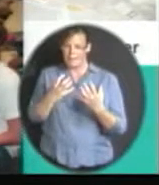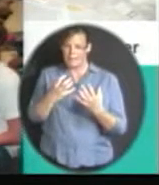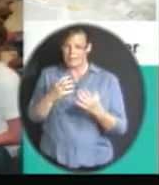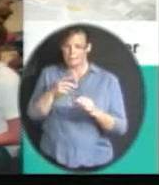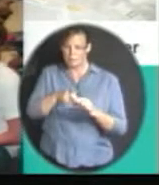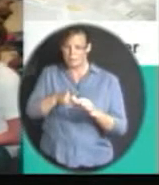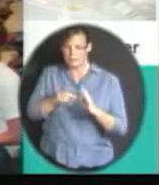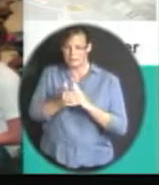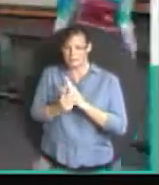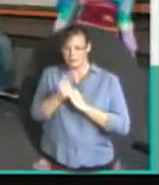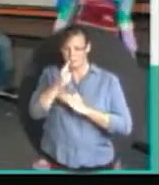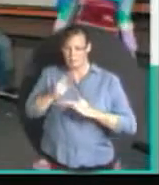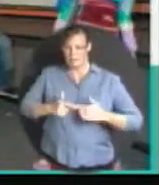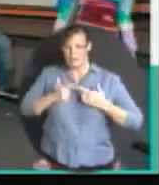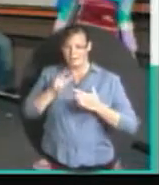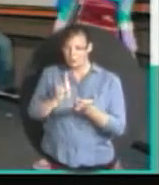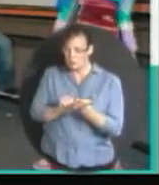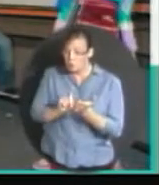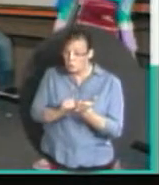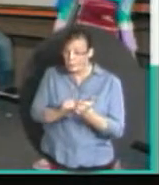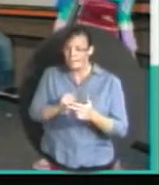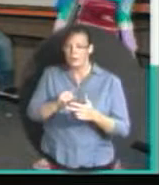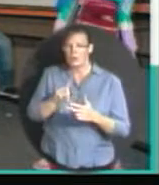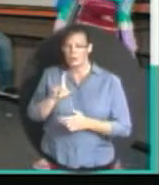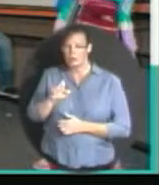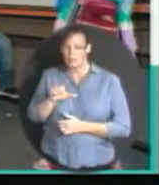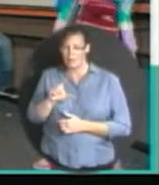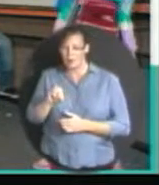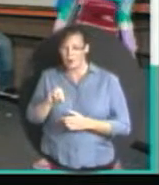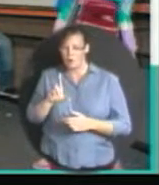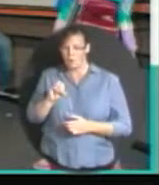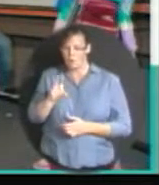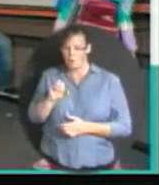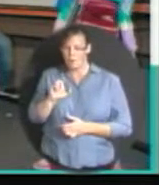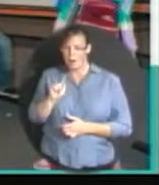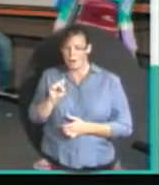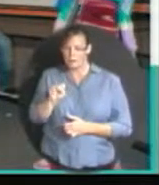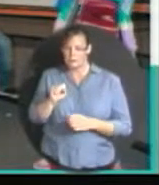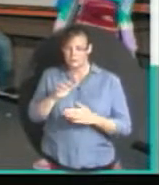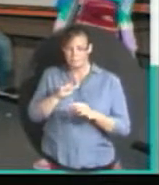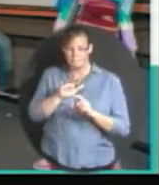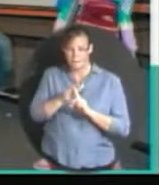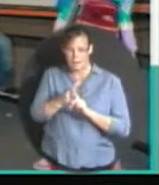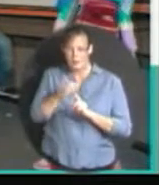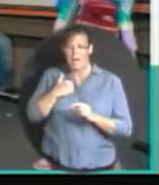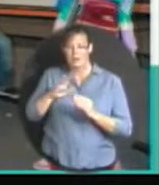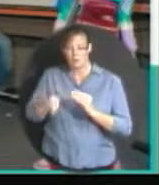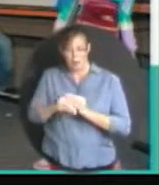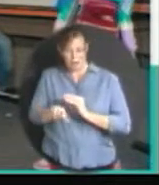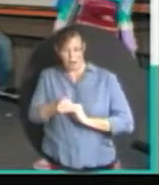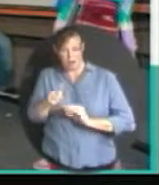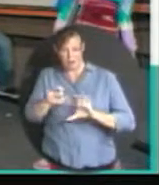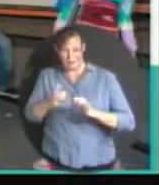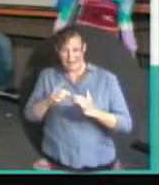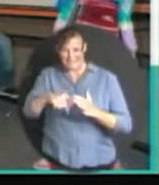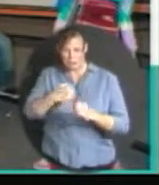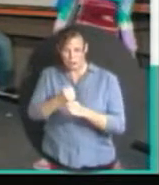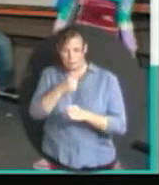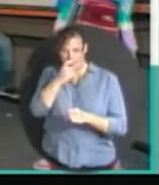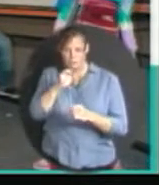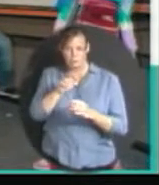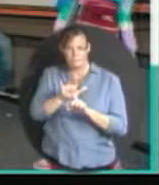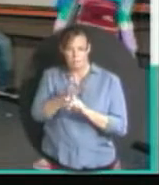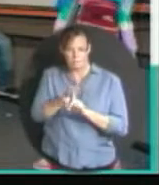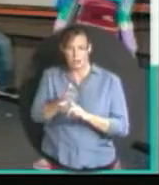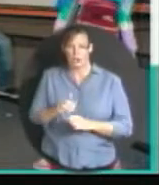Skills for Life and newspaper. Lego robotics is extremely popular. We had to add another Lego robotics class this year because of the popularity of